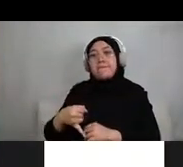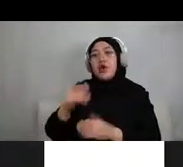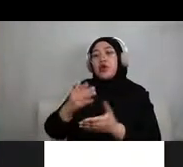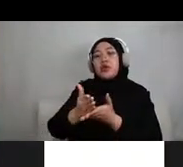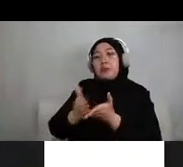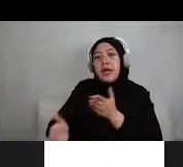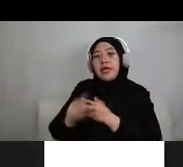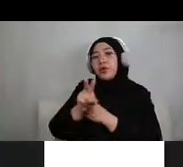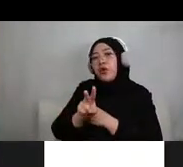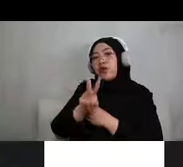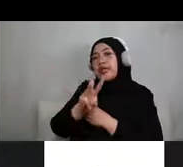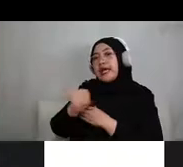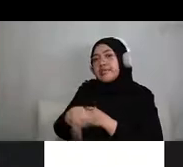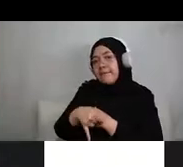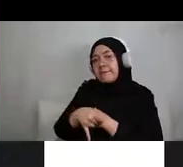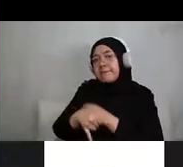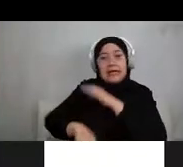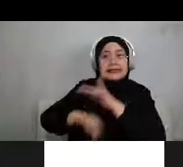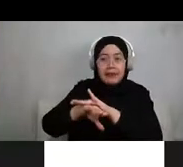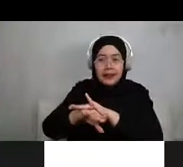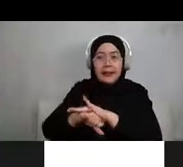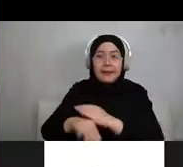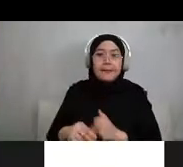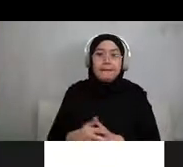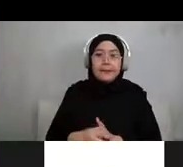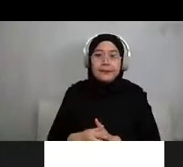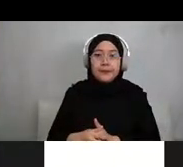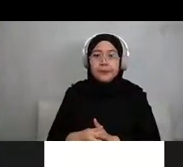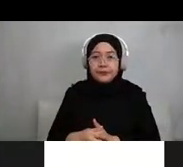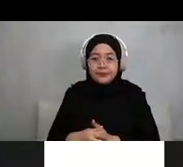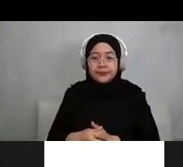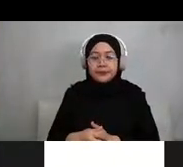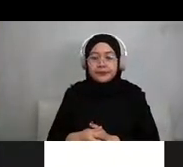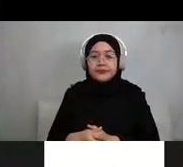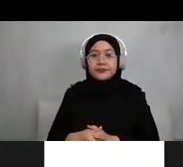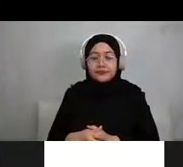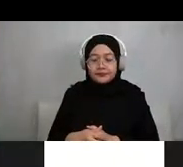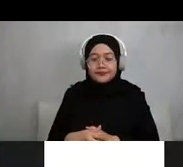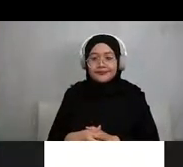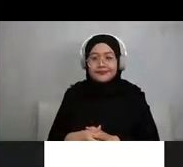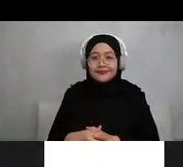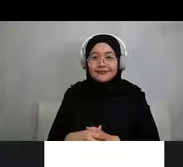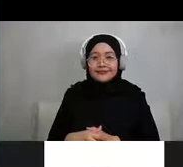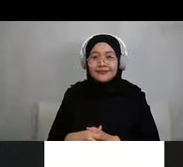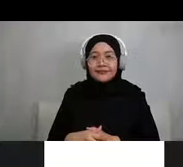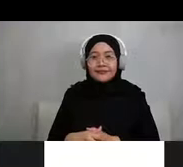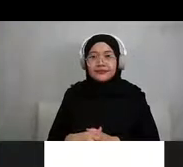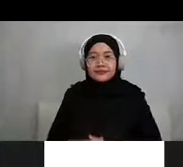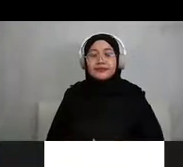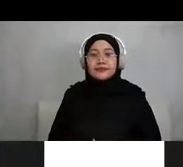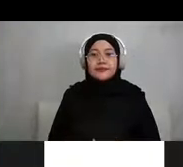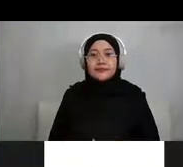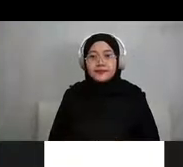up to 150 megawatt of additional source of energy. And for a city of Jakarta, that is huge, and the cost of energy can be reduced for